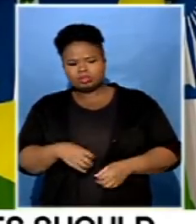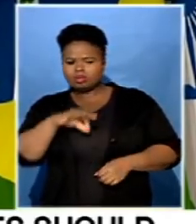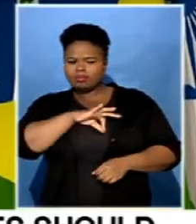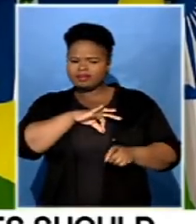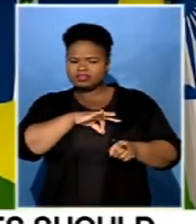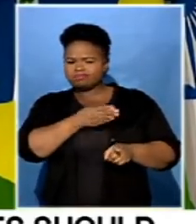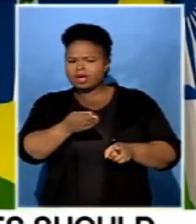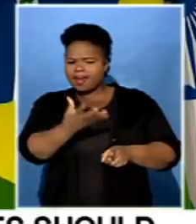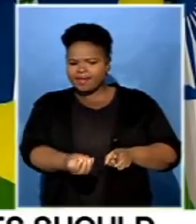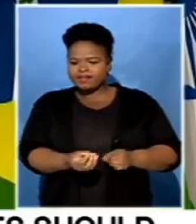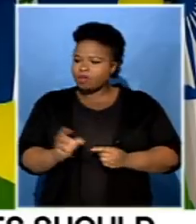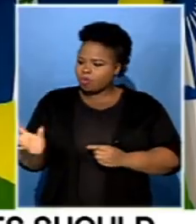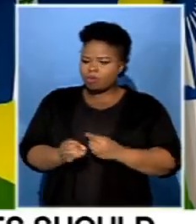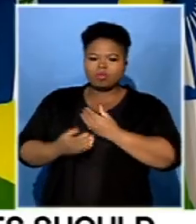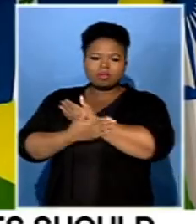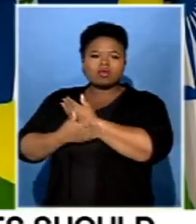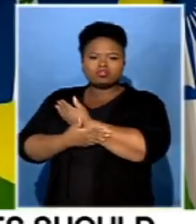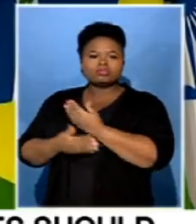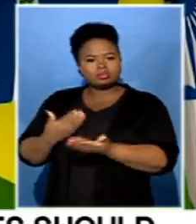right to development.